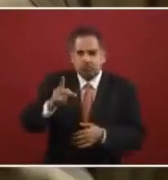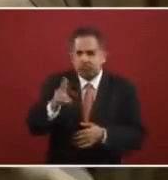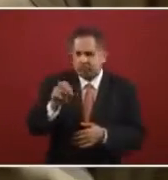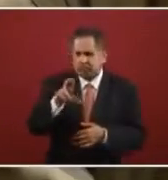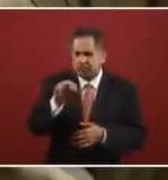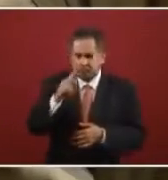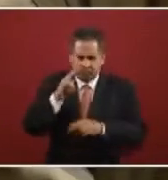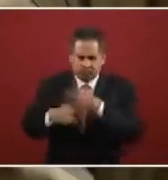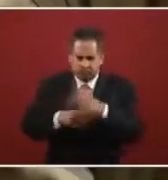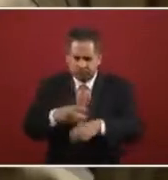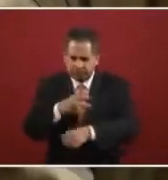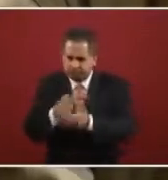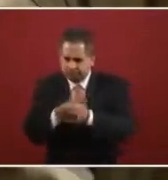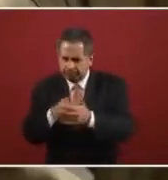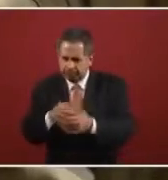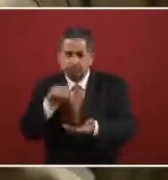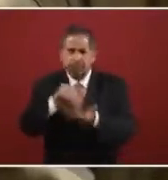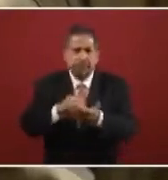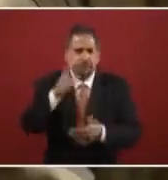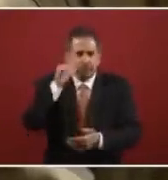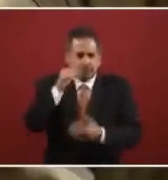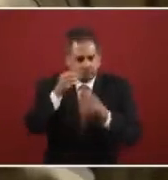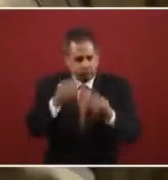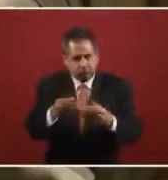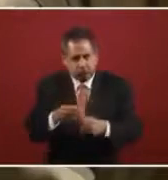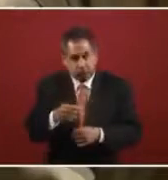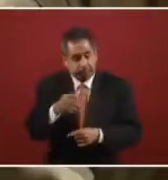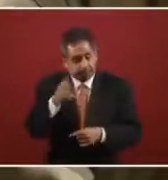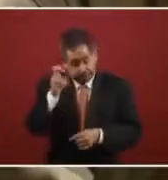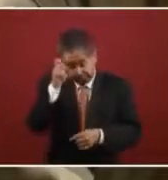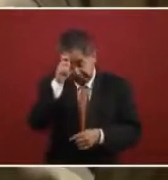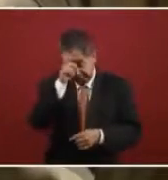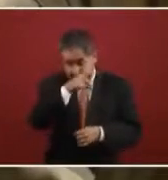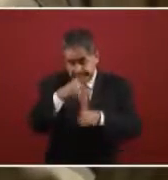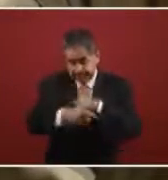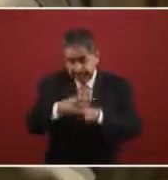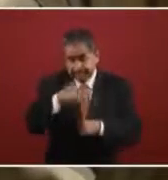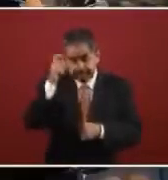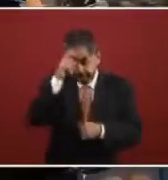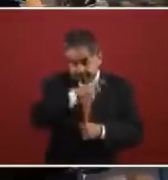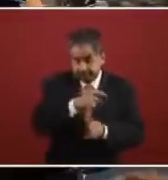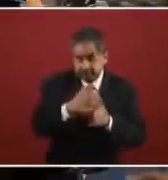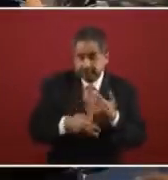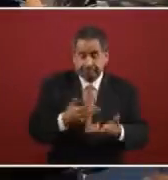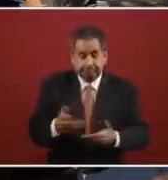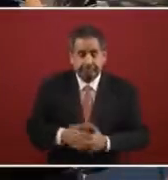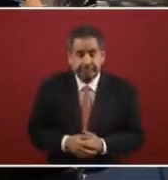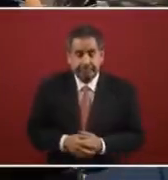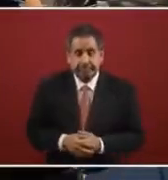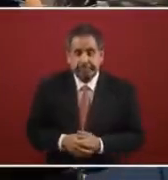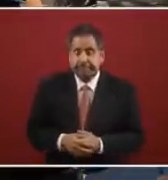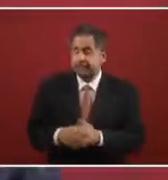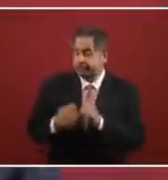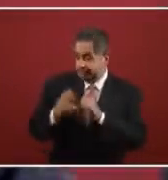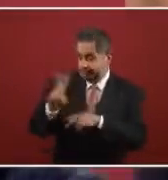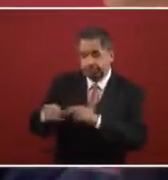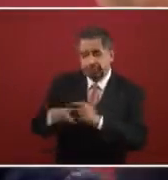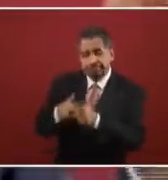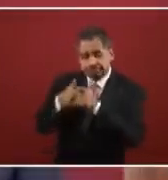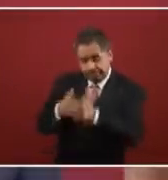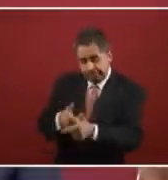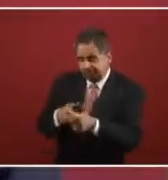sí, that sube para maybe allá they'll en los mochis go over Sinaloa. there and check out that Excelente, area. excelente, secretario. Mochis is Estamos con el having dedo en la high llaga